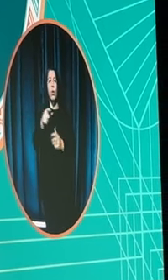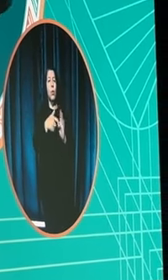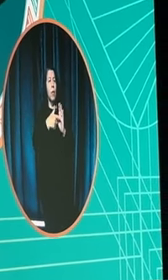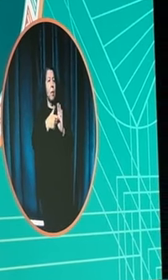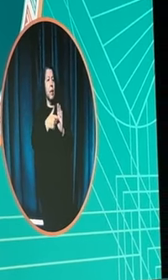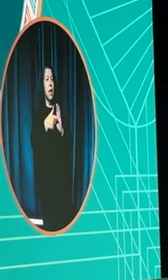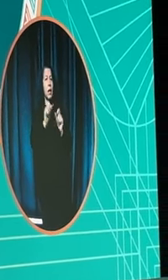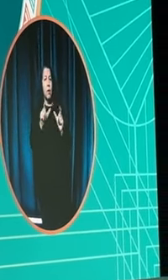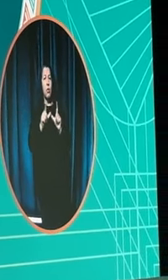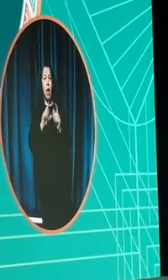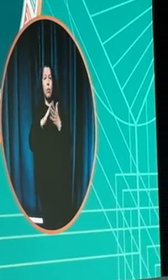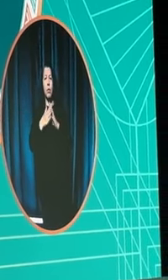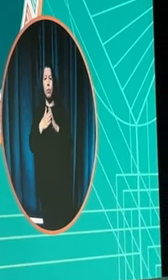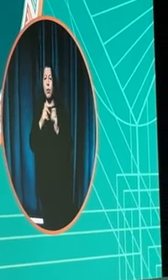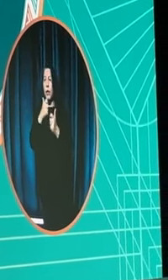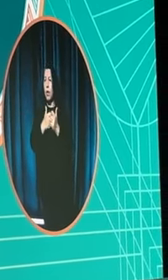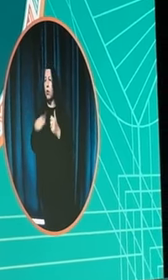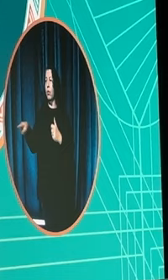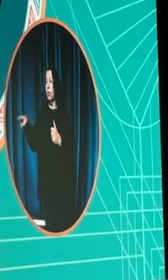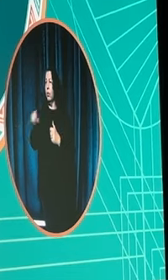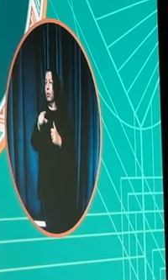community, and